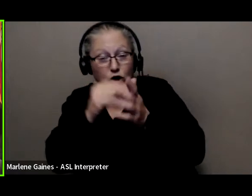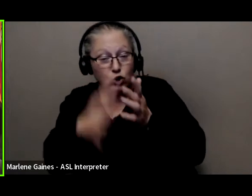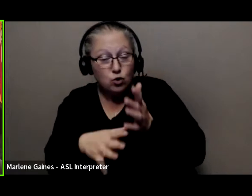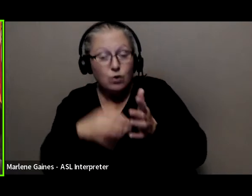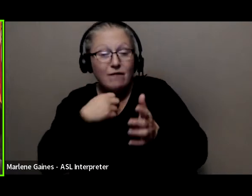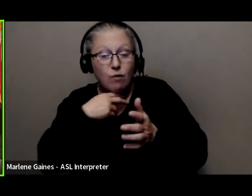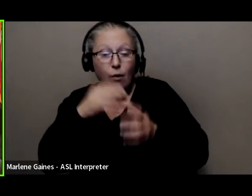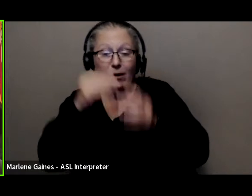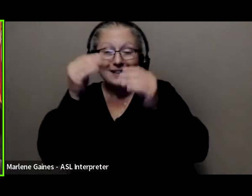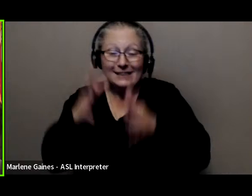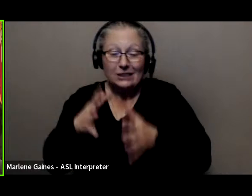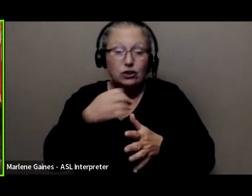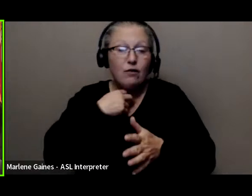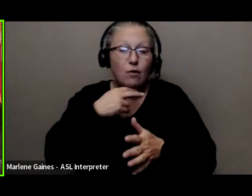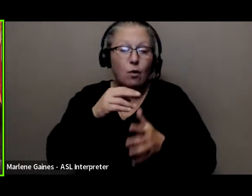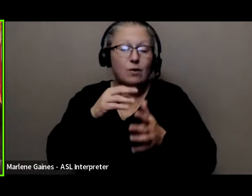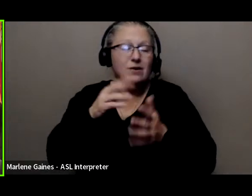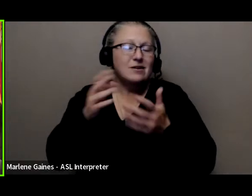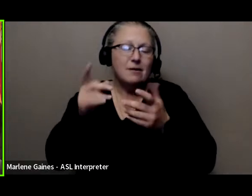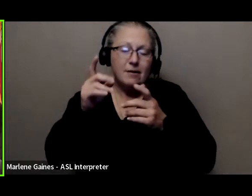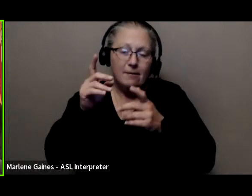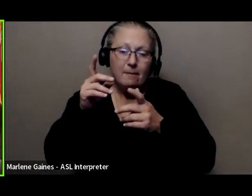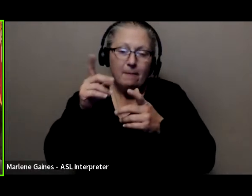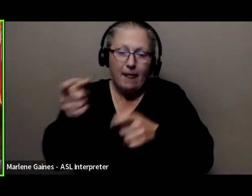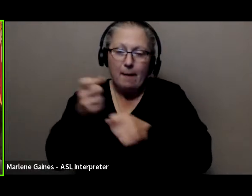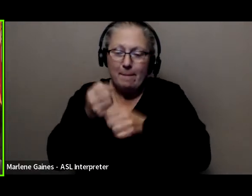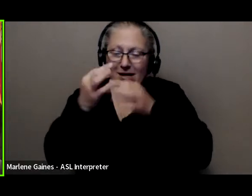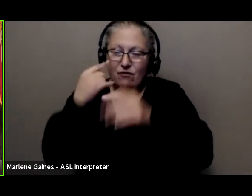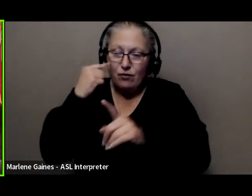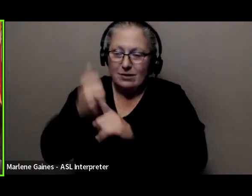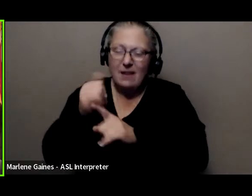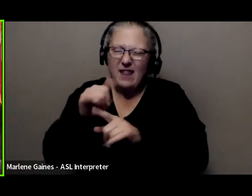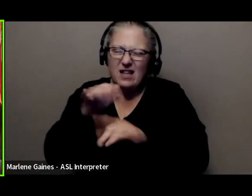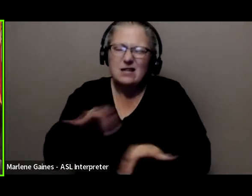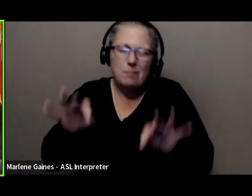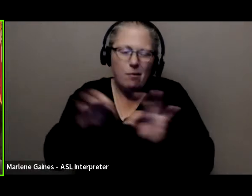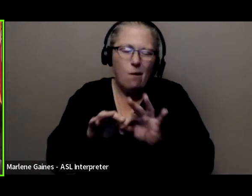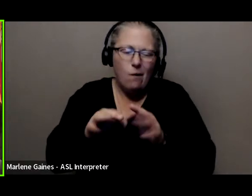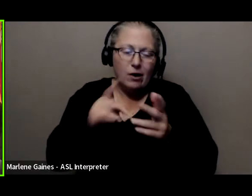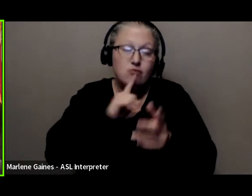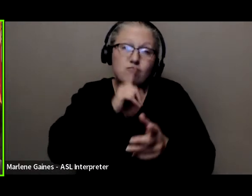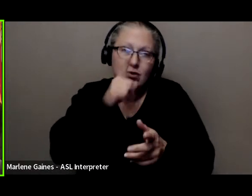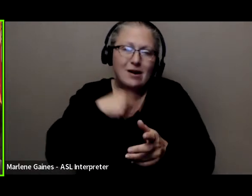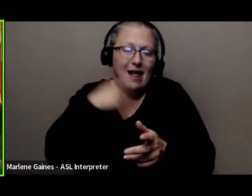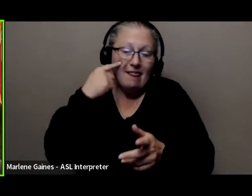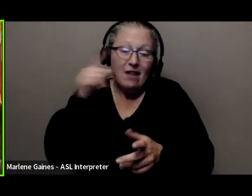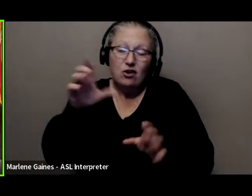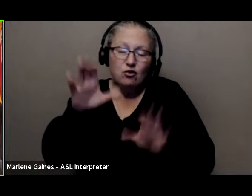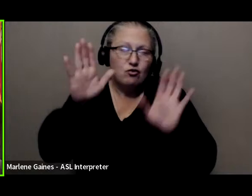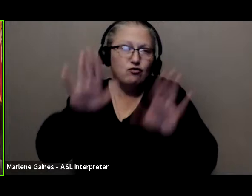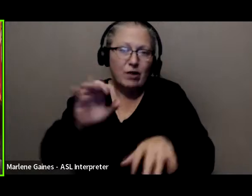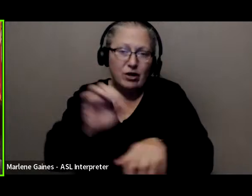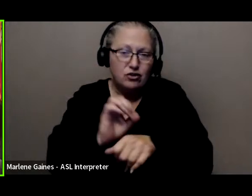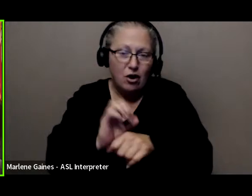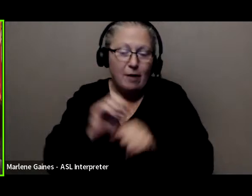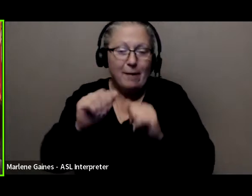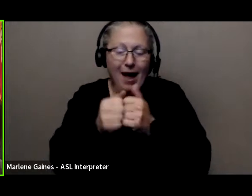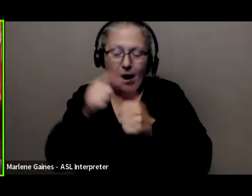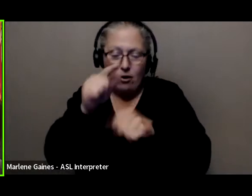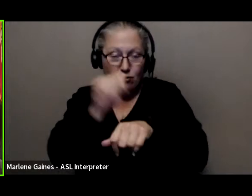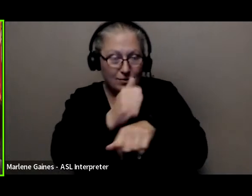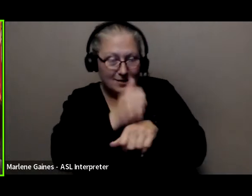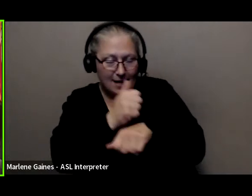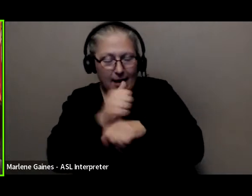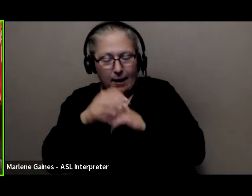So they got to make some decisions for themselves. And I think that's so important. So I truly think that you're doing a great job and how you're setting things